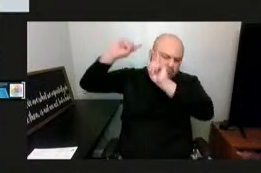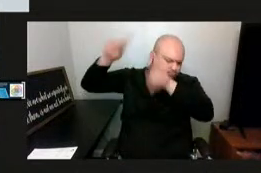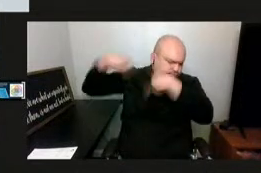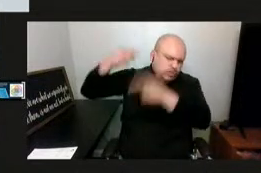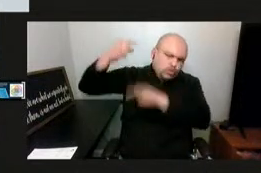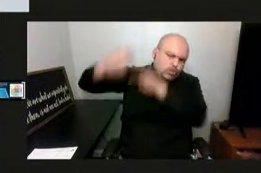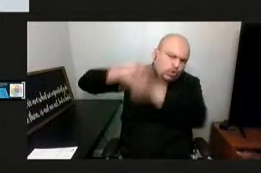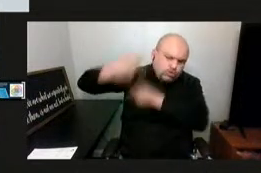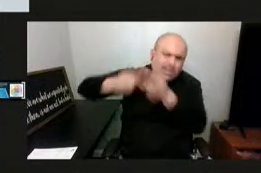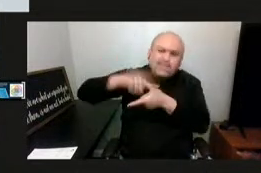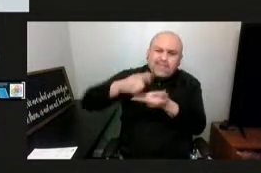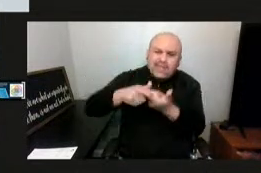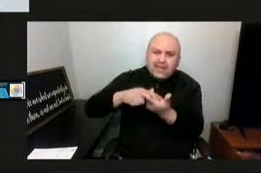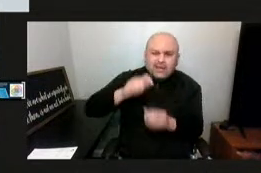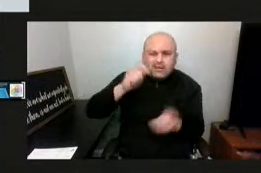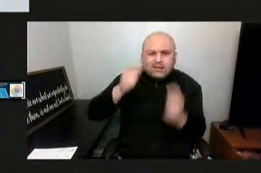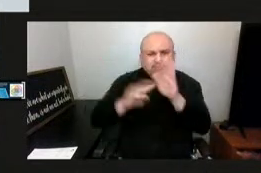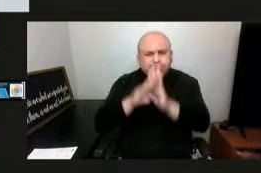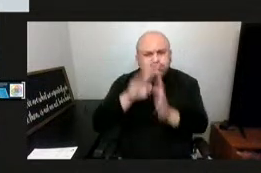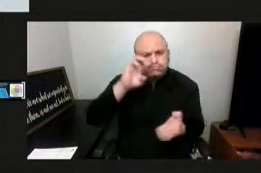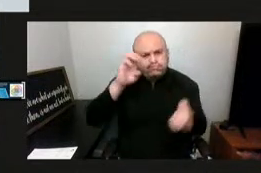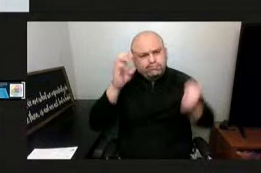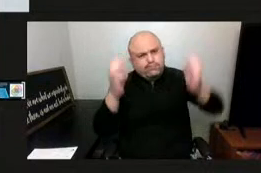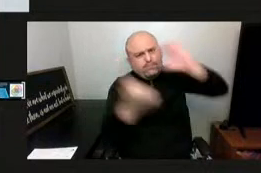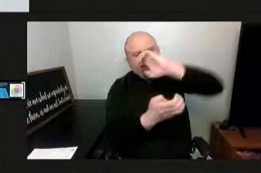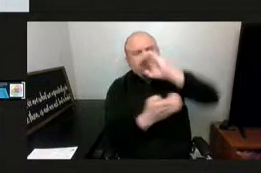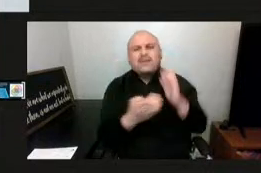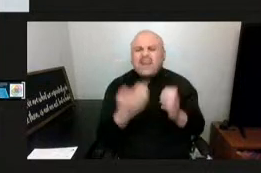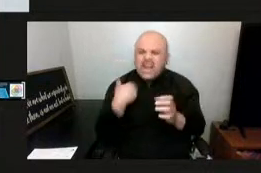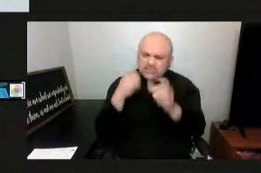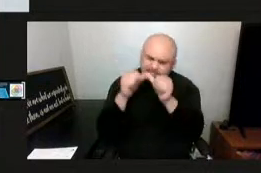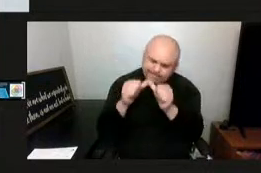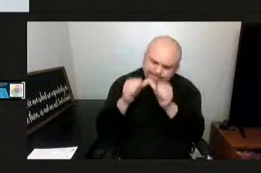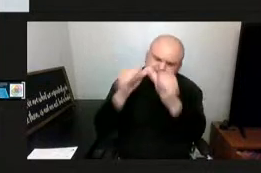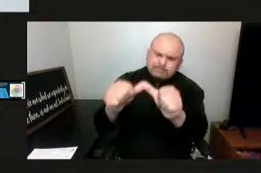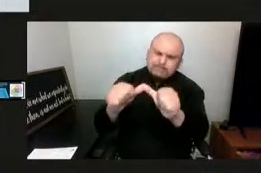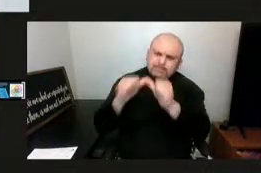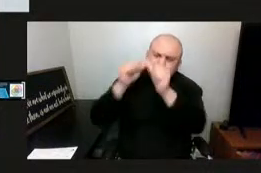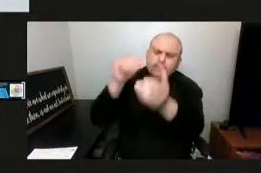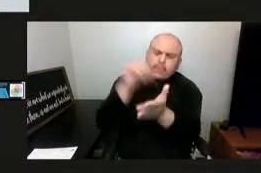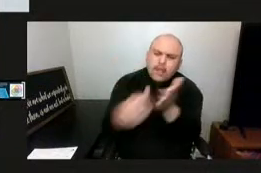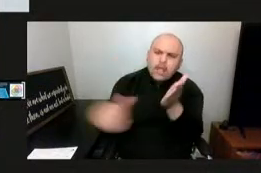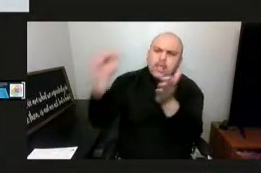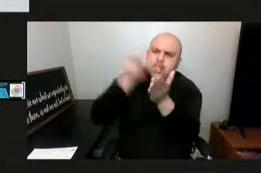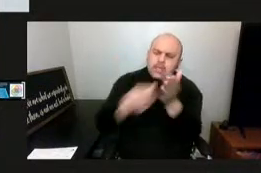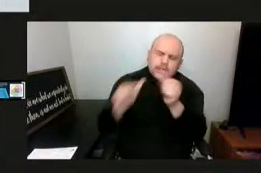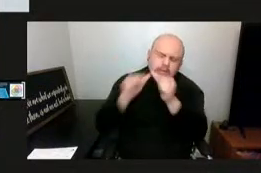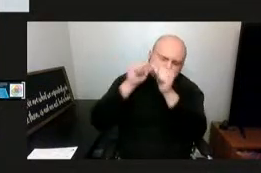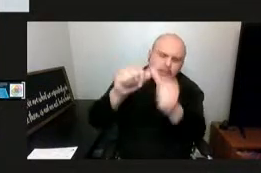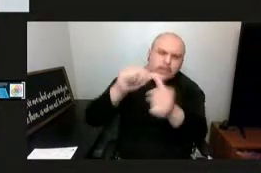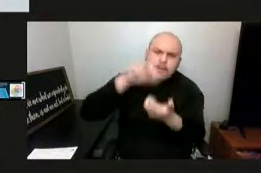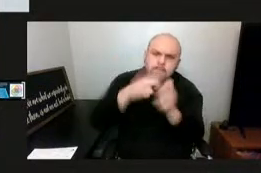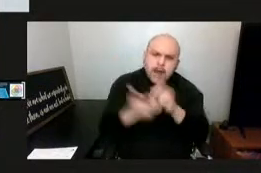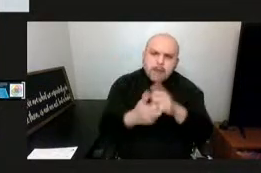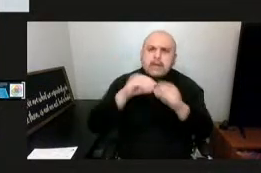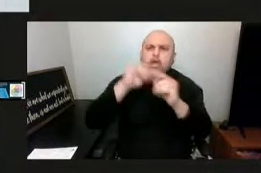the lifespan. It has continued to be a chronic and pervasive problem in communities of